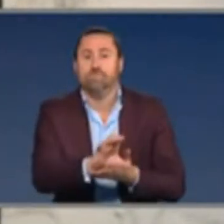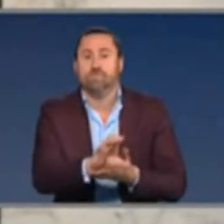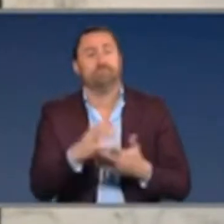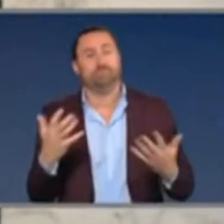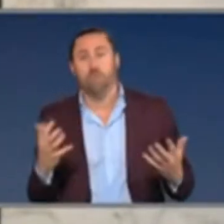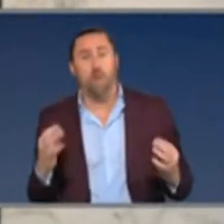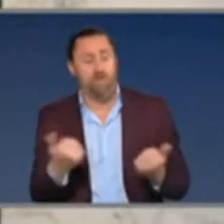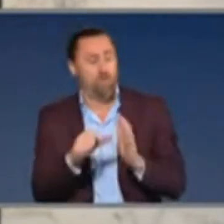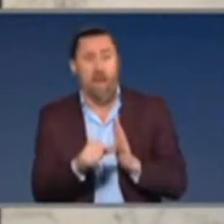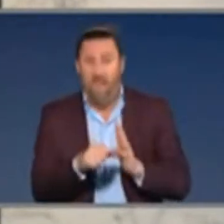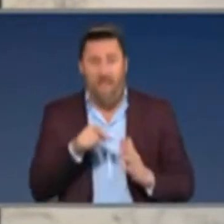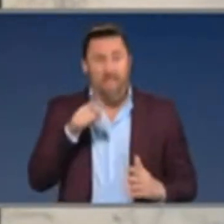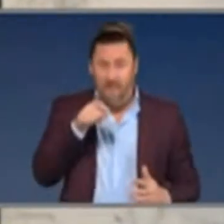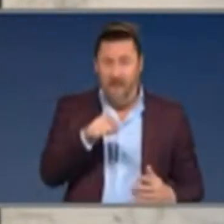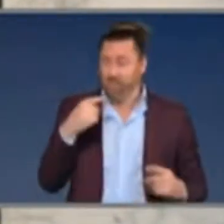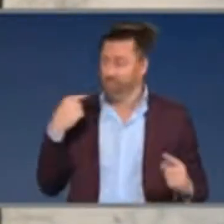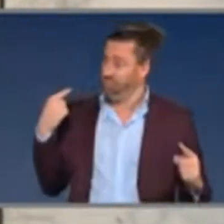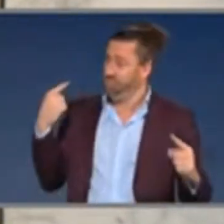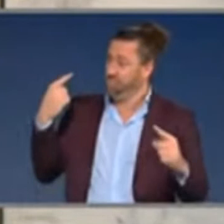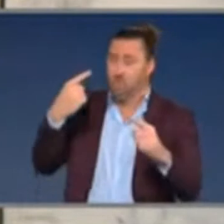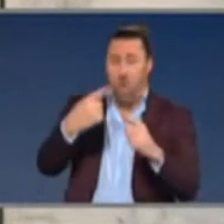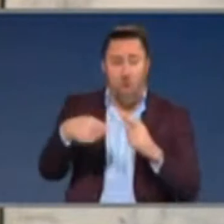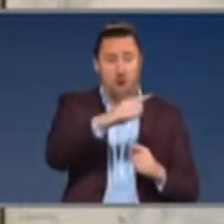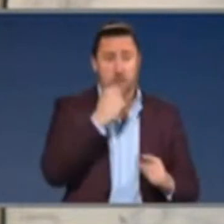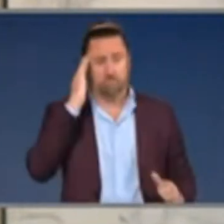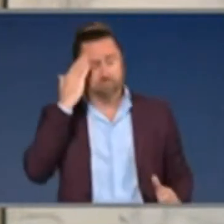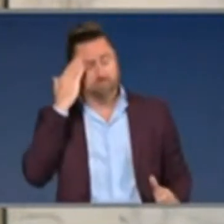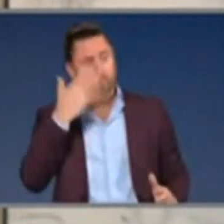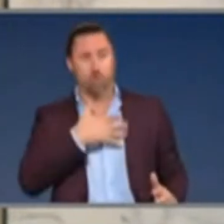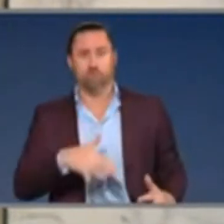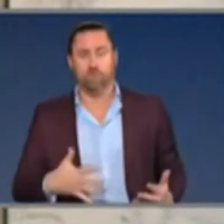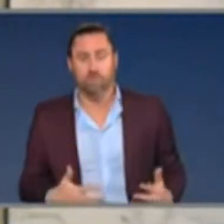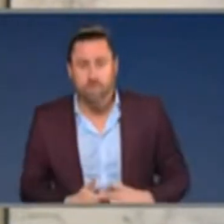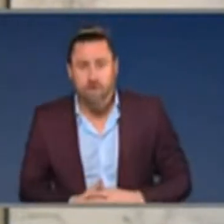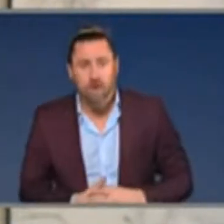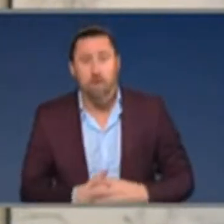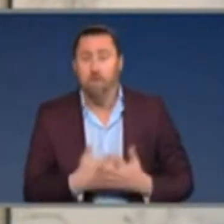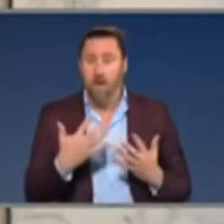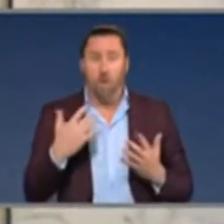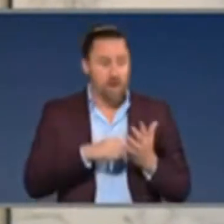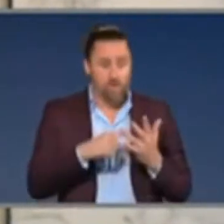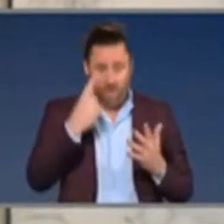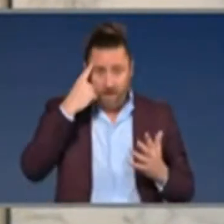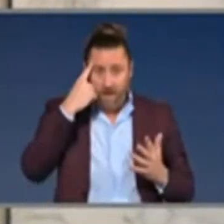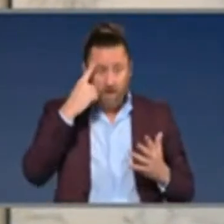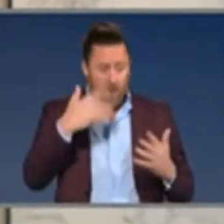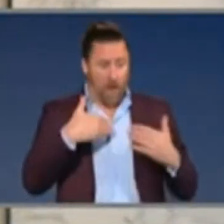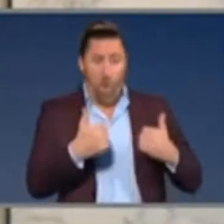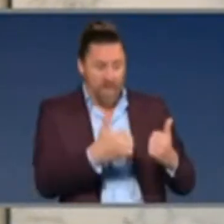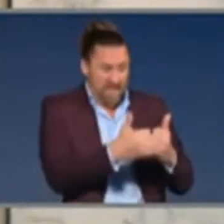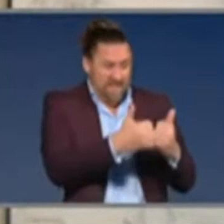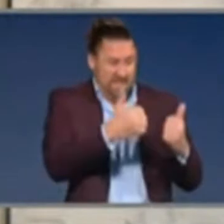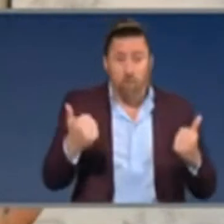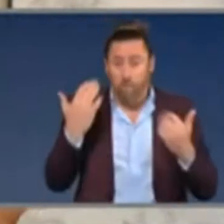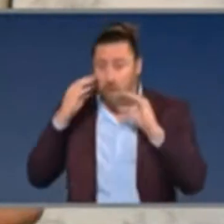we will deal with that legacy. But the issues are so interrelated. Just take the social determinants of health,